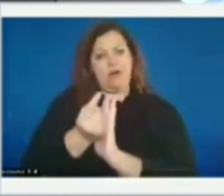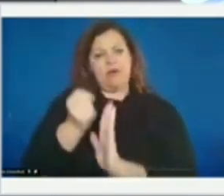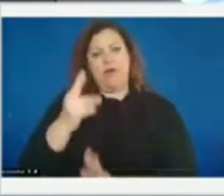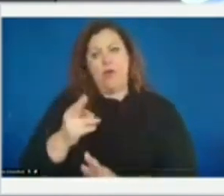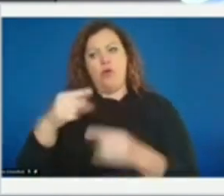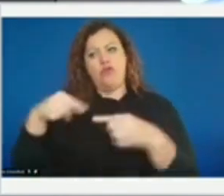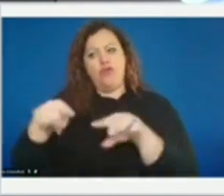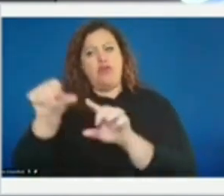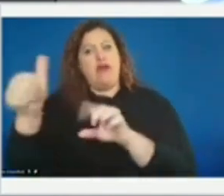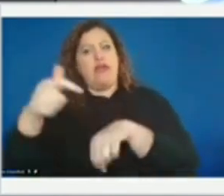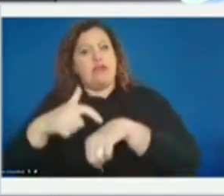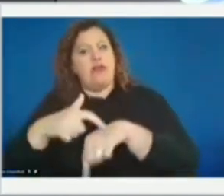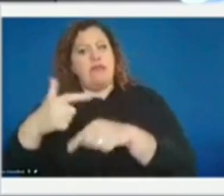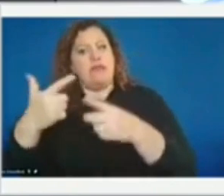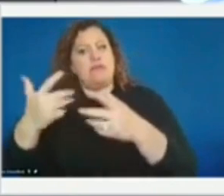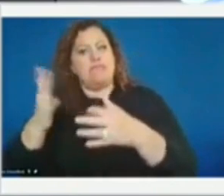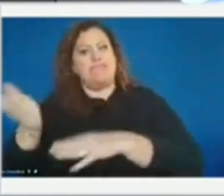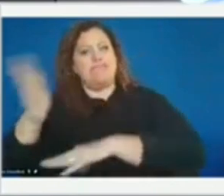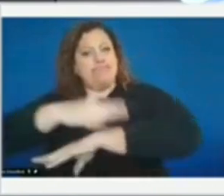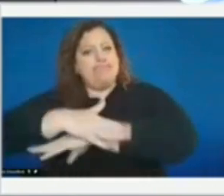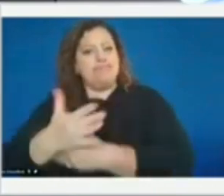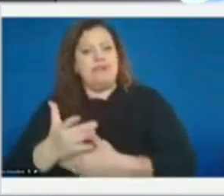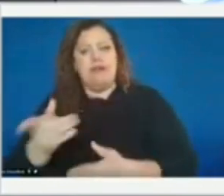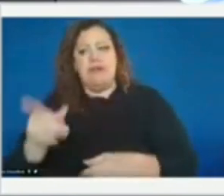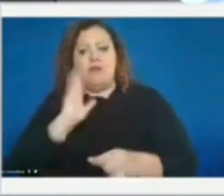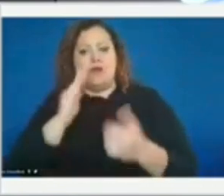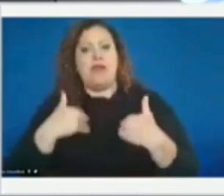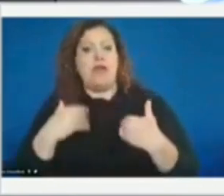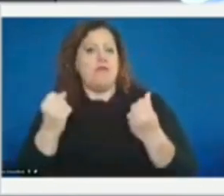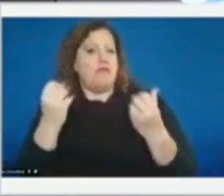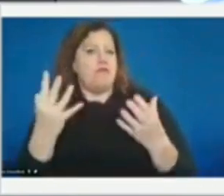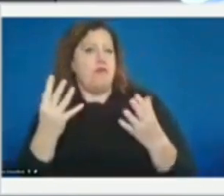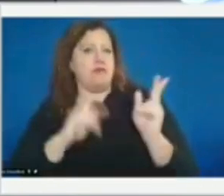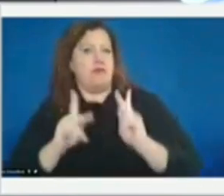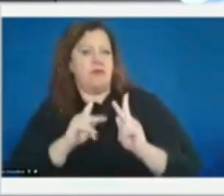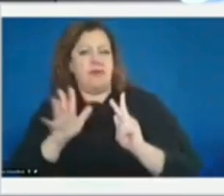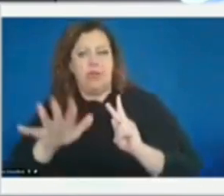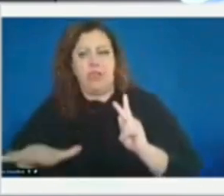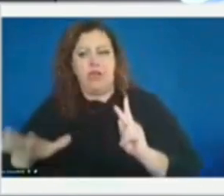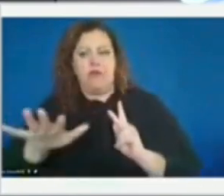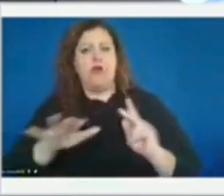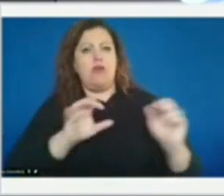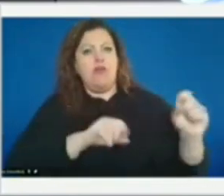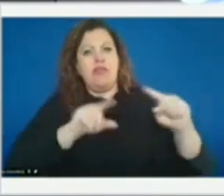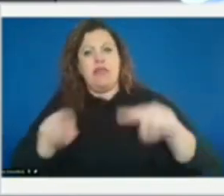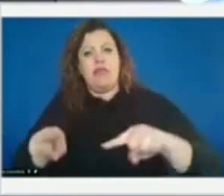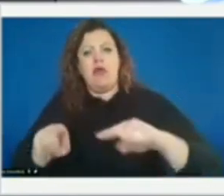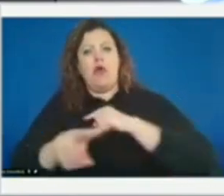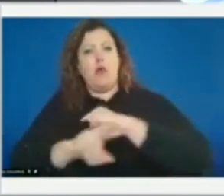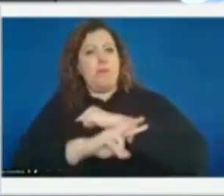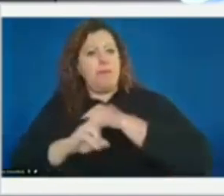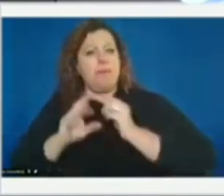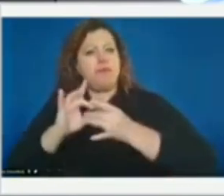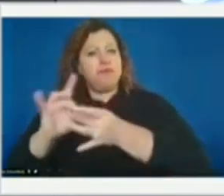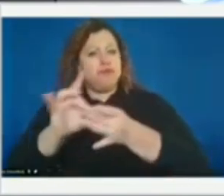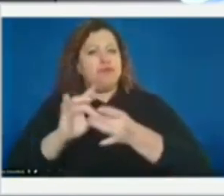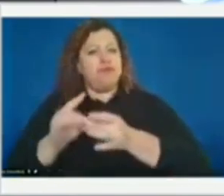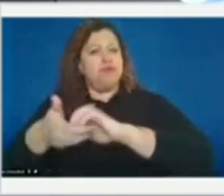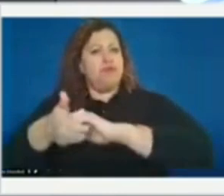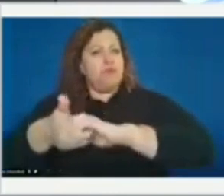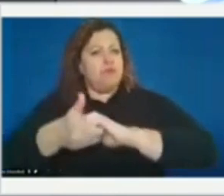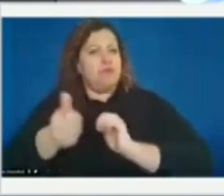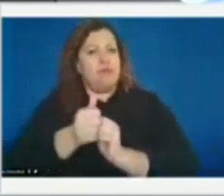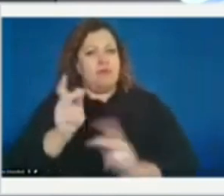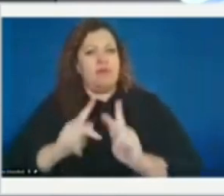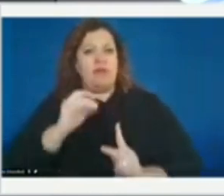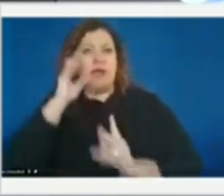24-hour cycle, we're going to have a multitude of people in there to go out and build bridges and talk to people and to be creative. Yes, it